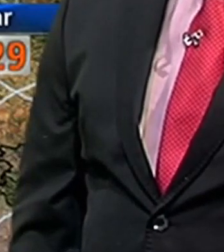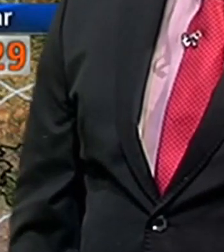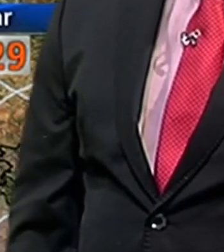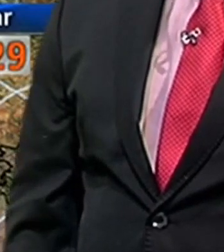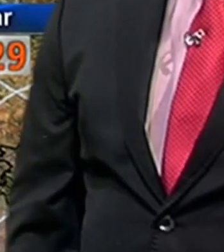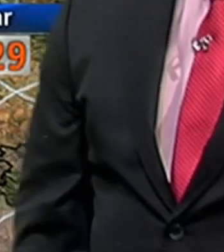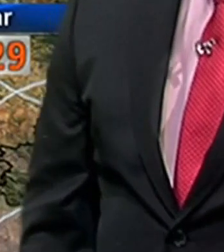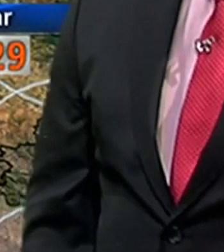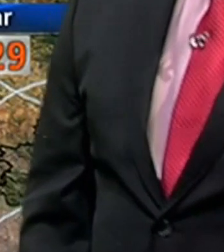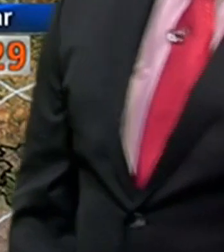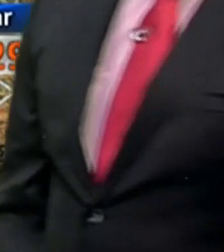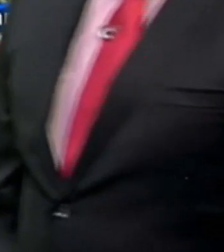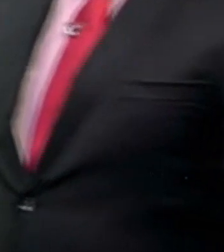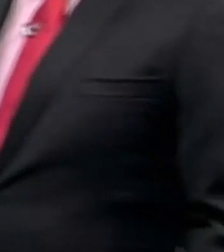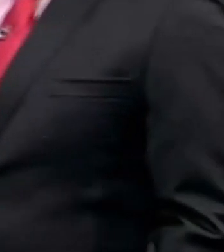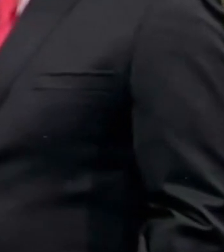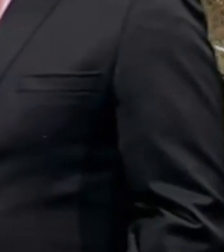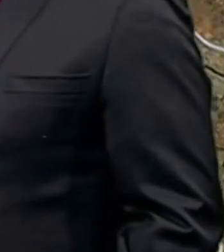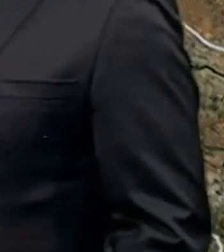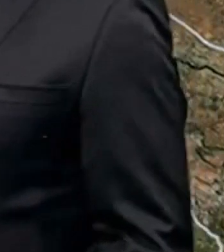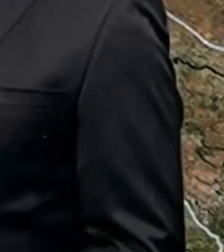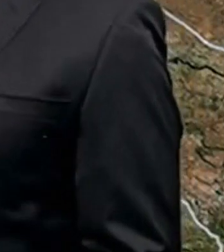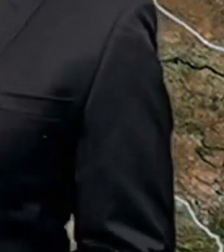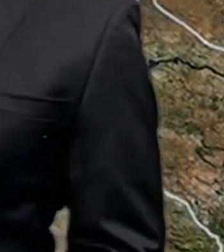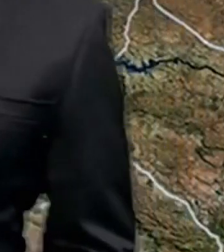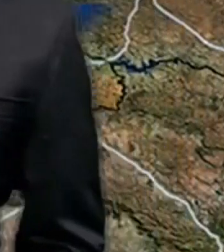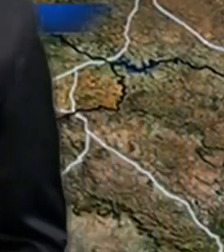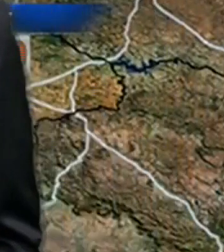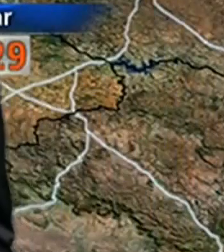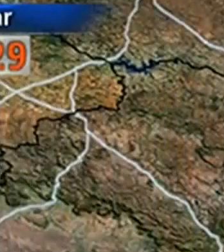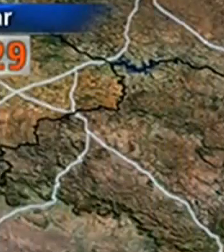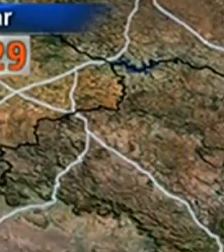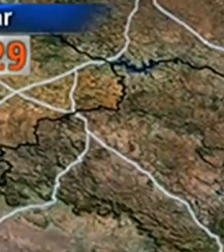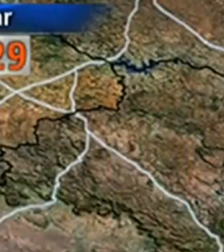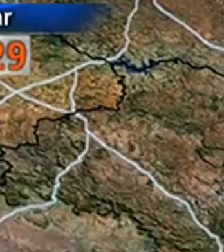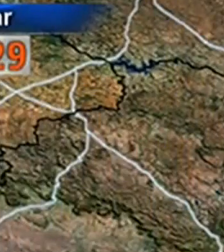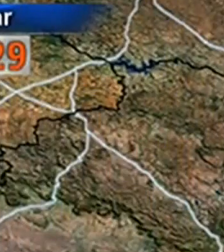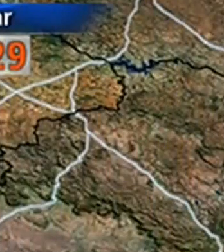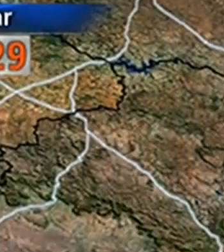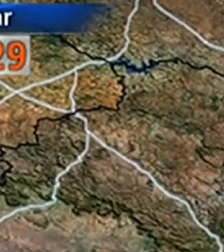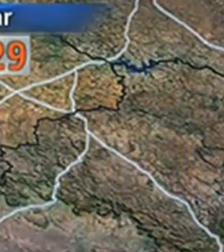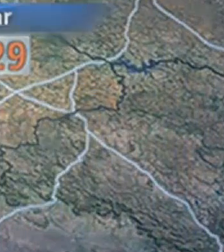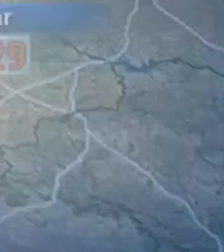ile ka Kimberley e be tse 29 mui tsena tsa bo dipikidi ba kana ya kgaola ya